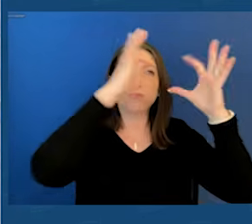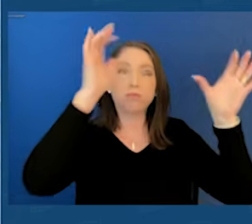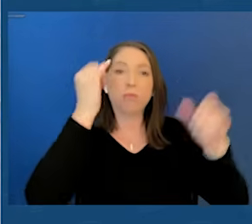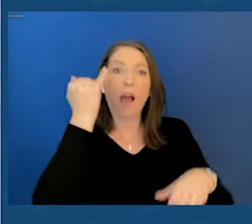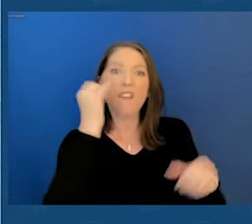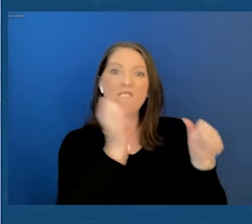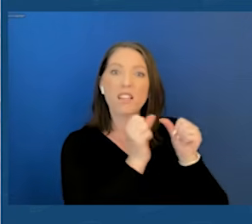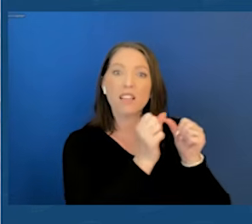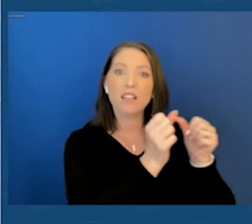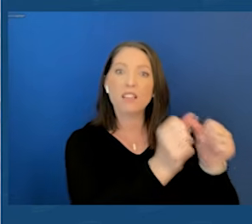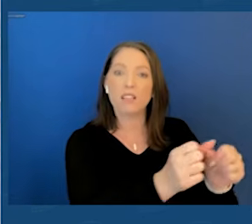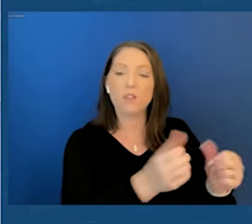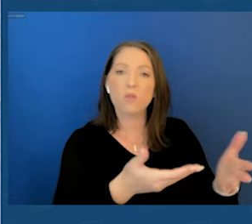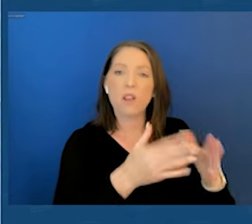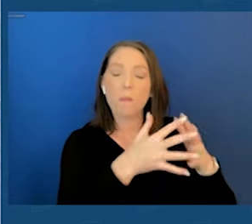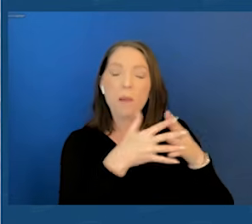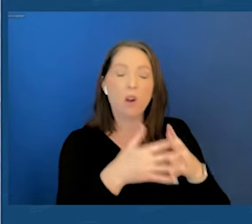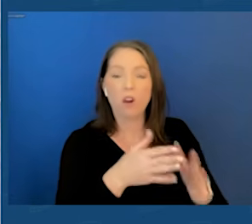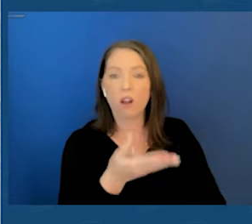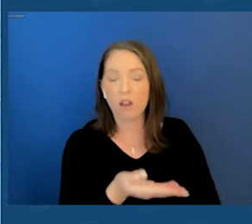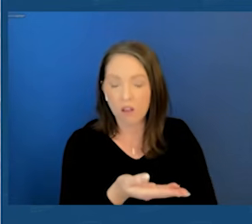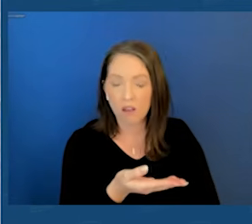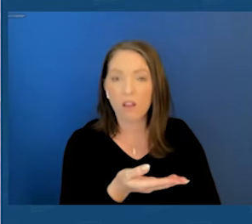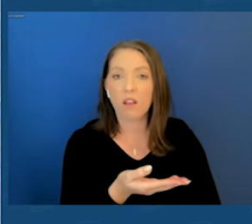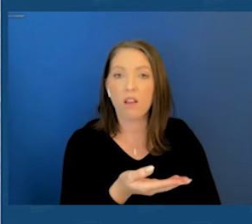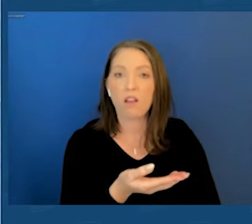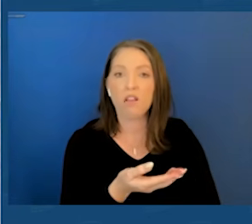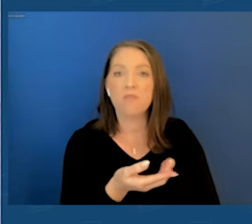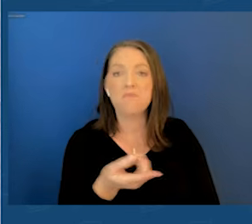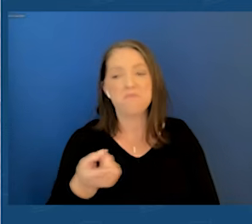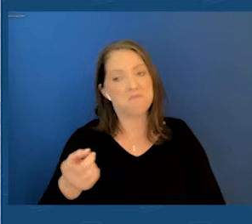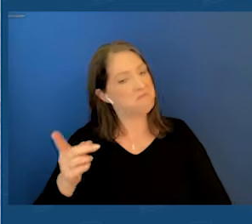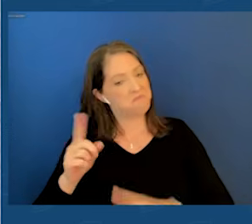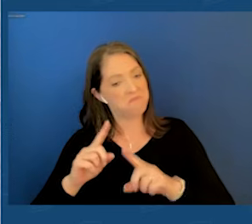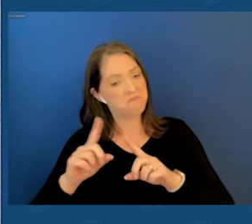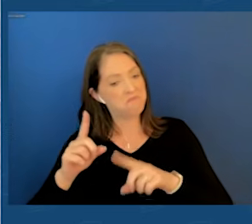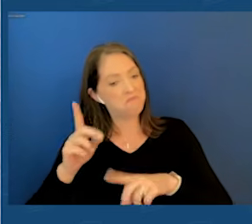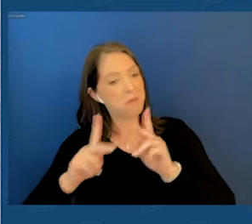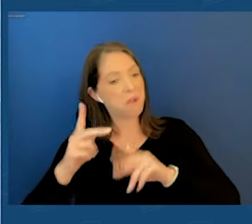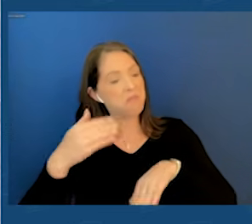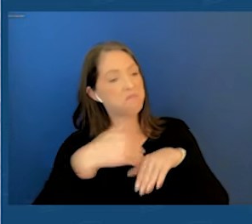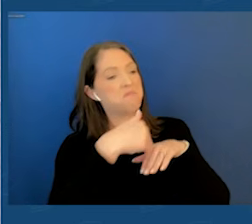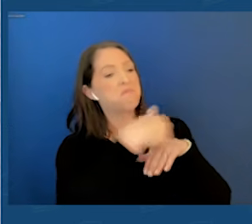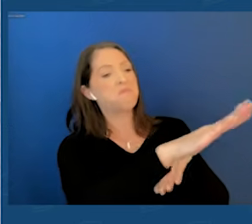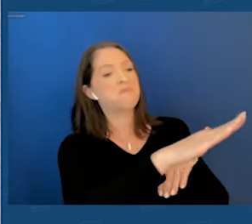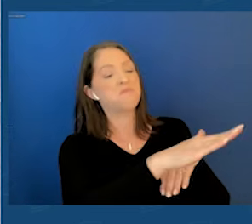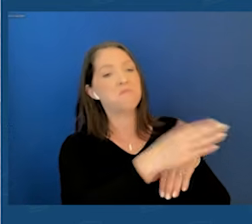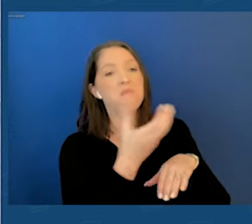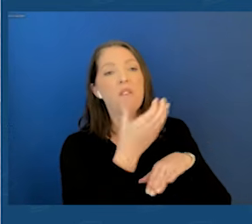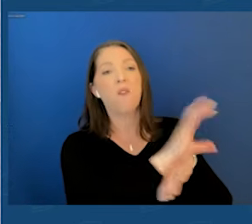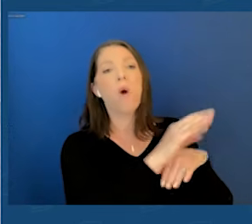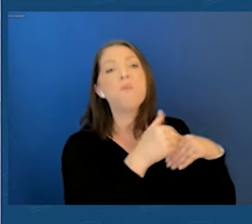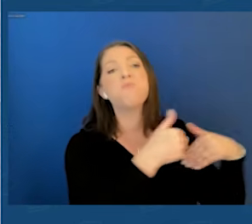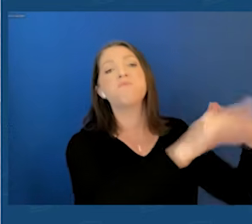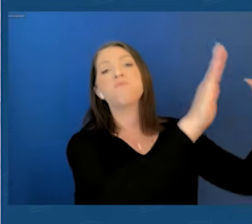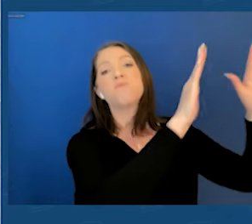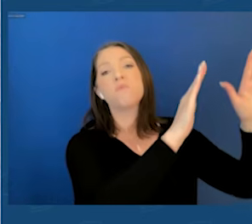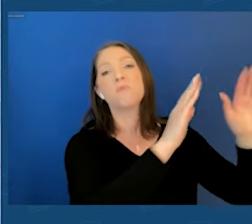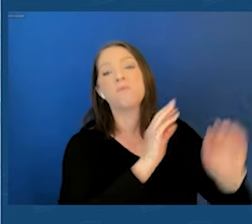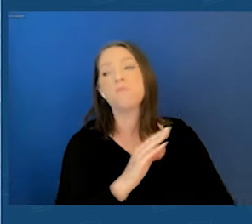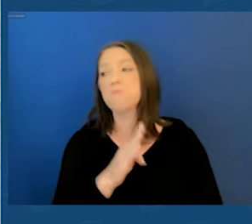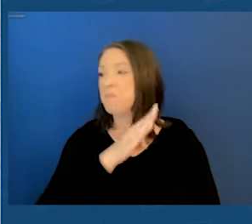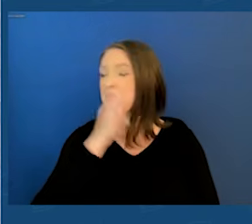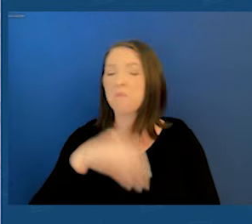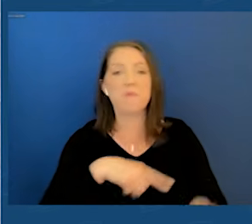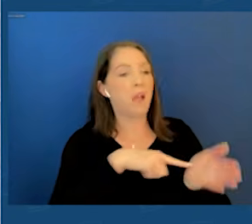in America. They were driven out and forced to go elsewhere and never paid what they should have gotten